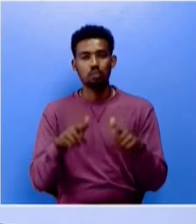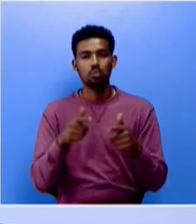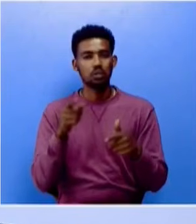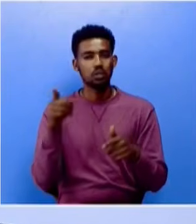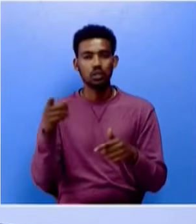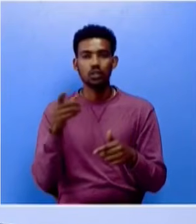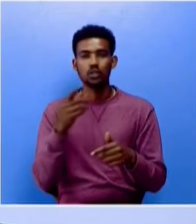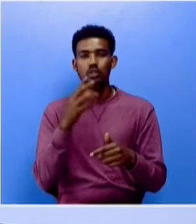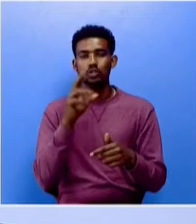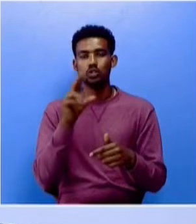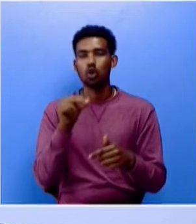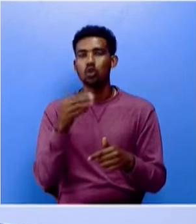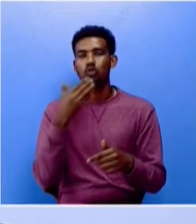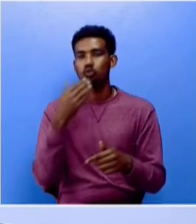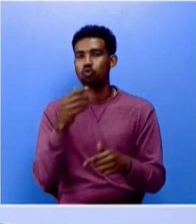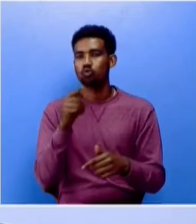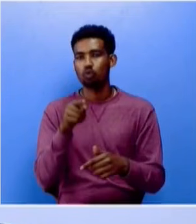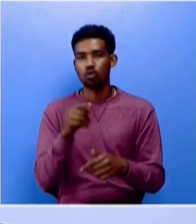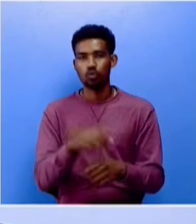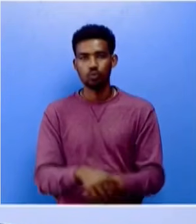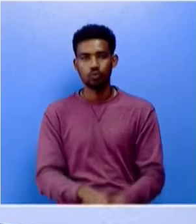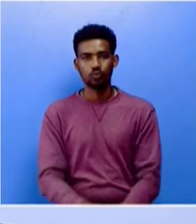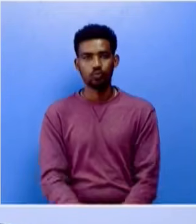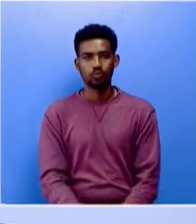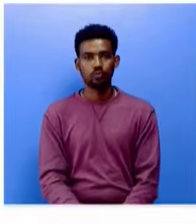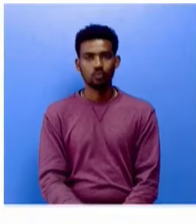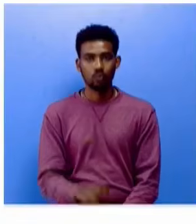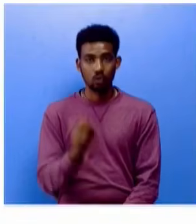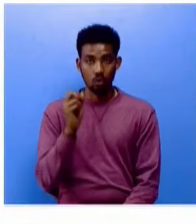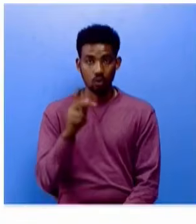you. Okay?